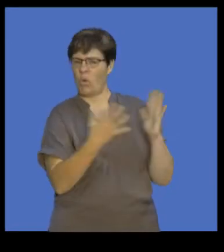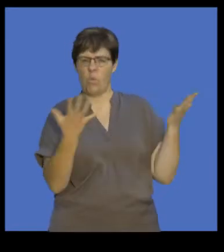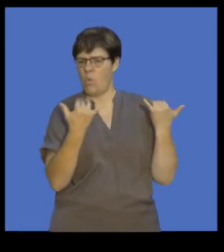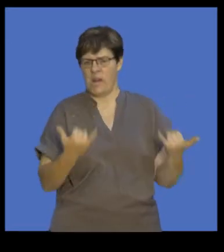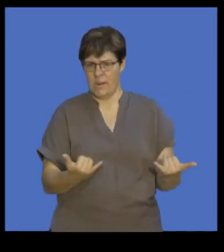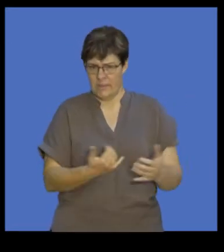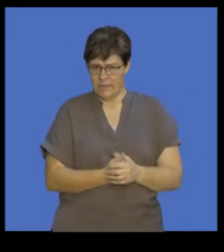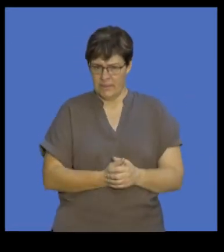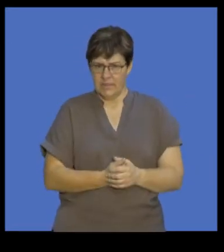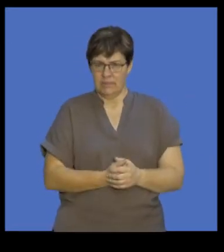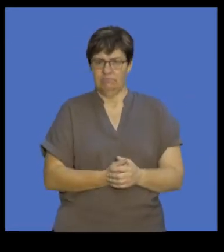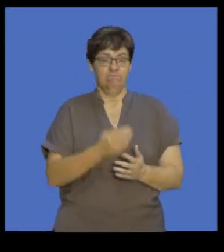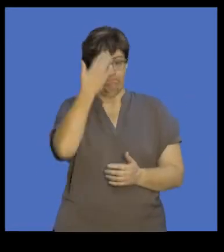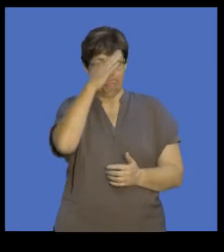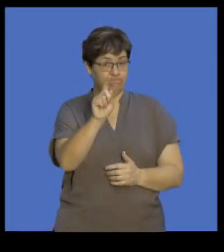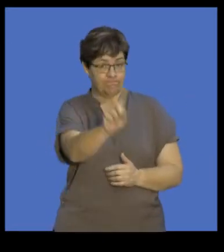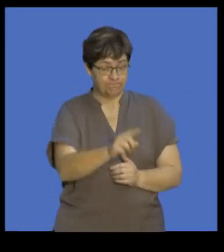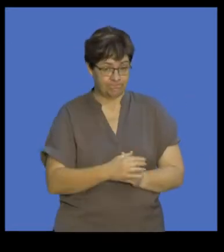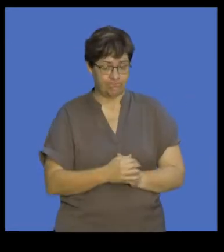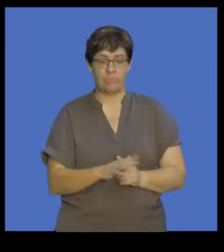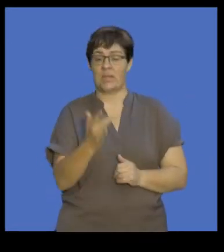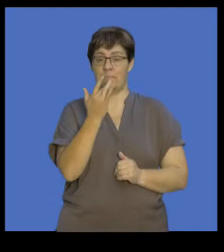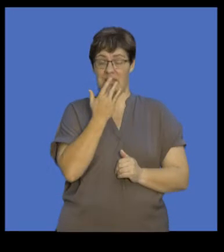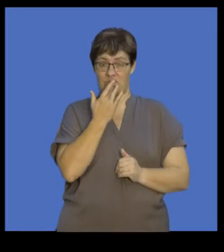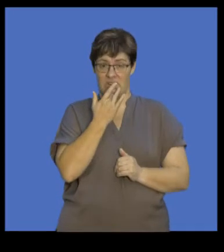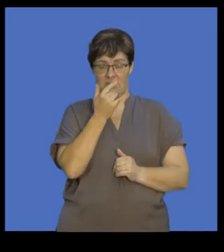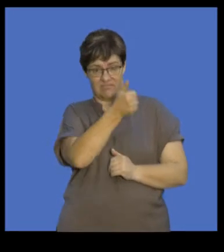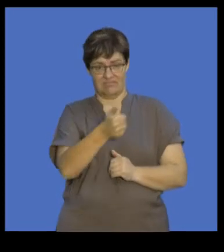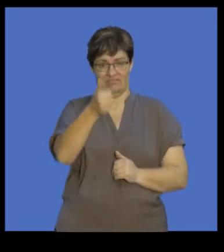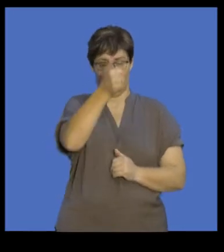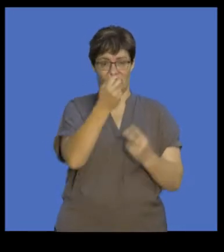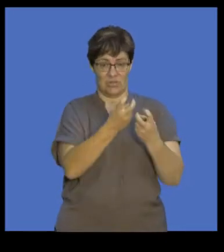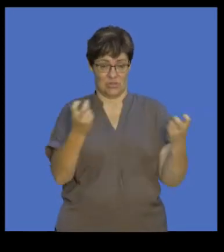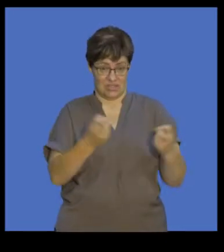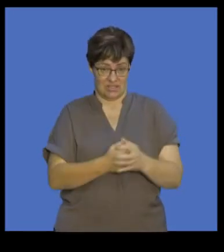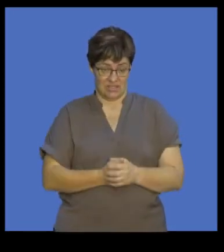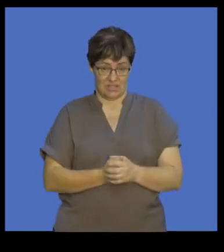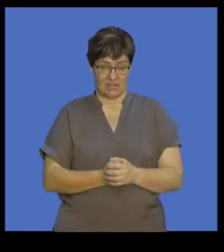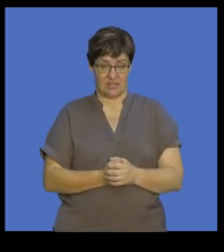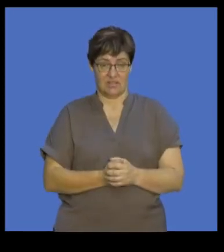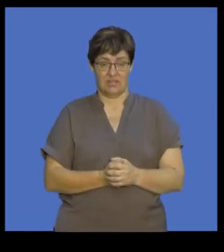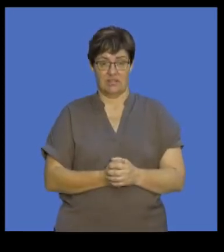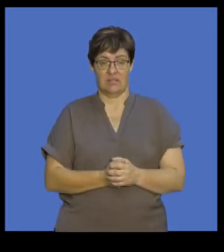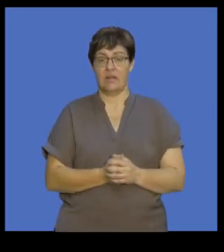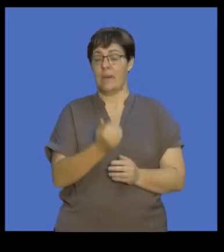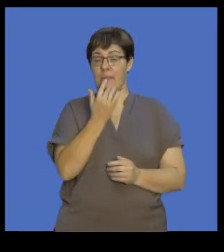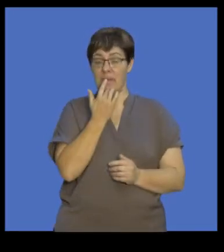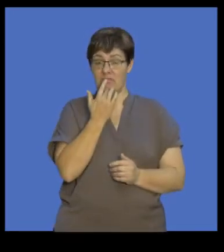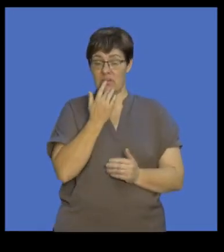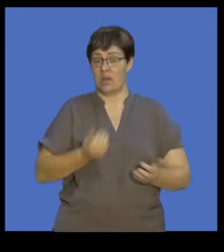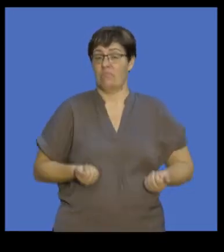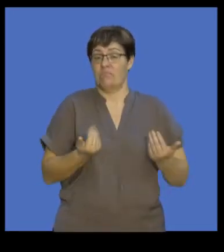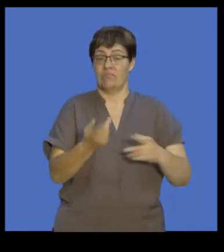are. Okay, so what do we know? We know that the battery is the primary source of energy, okay? So the battery